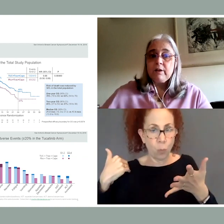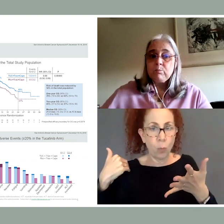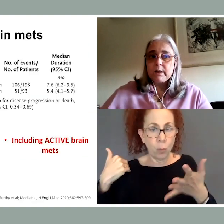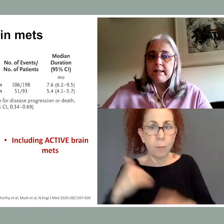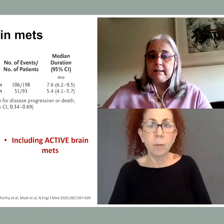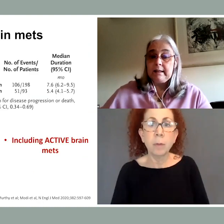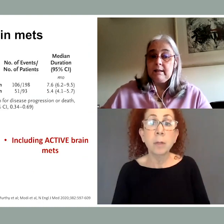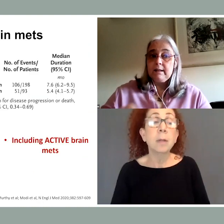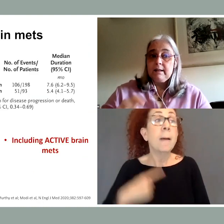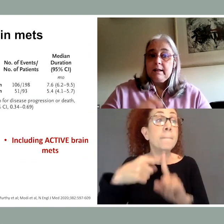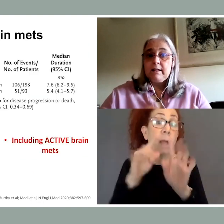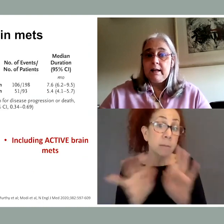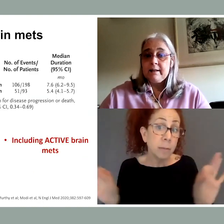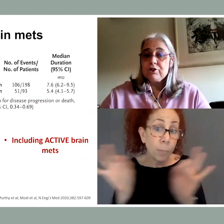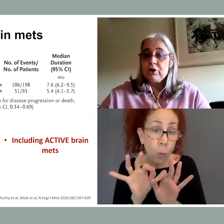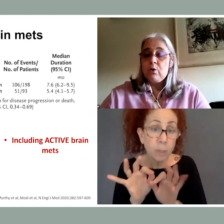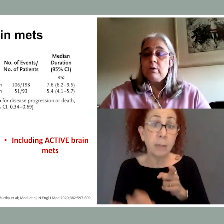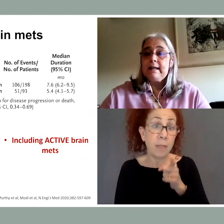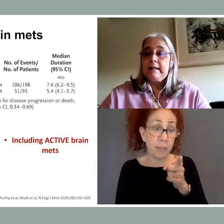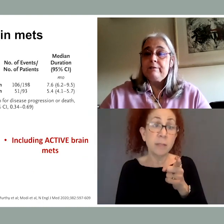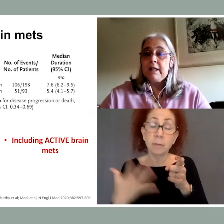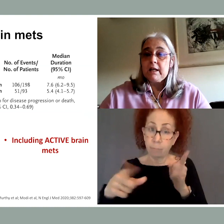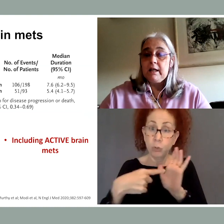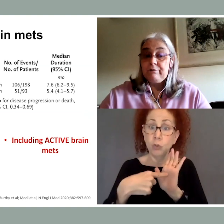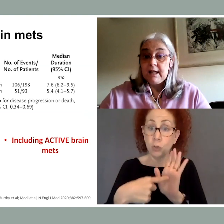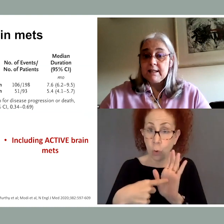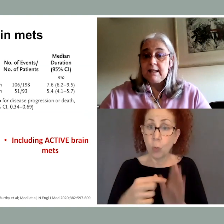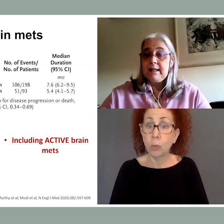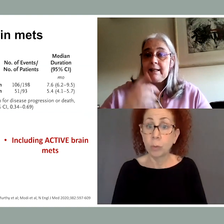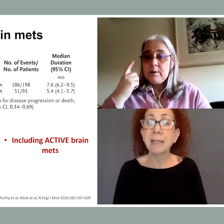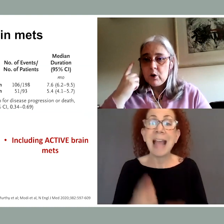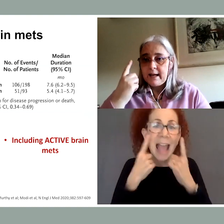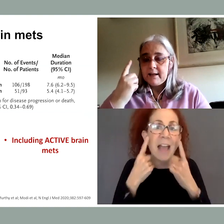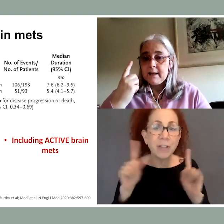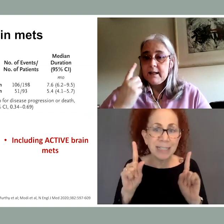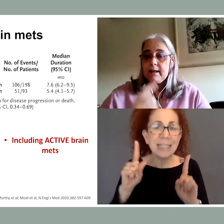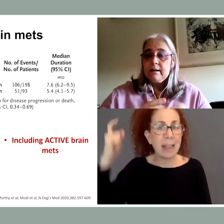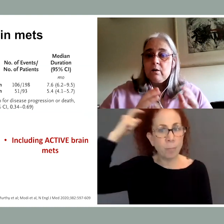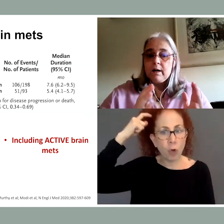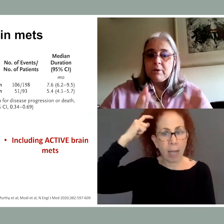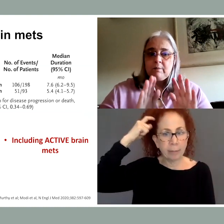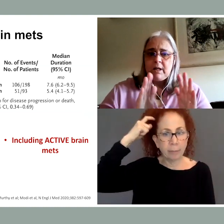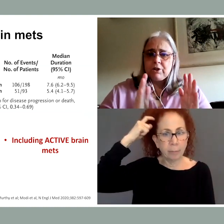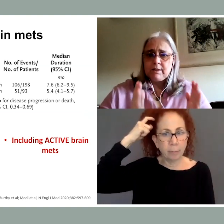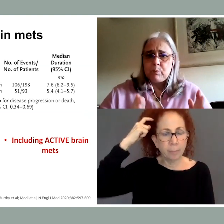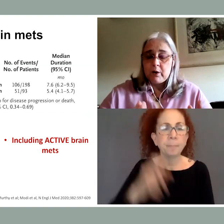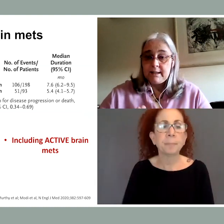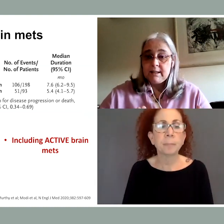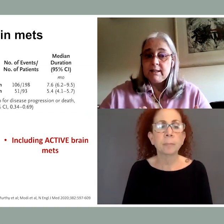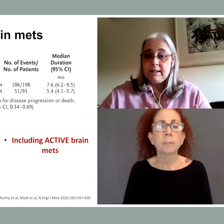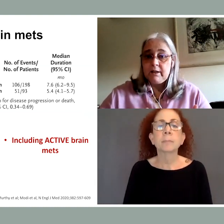And very importantly, it has shown efficacy in the brain. Now, I'm going to make